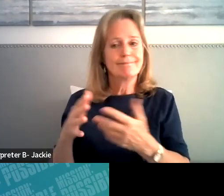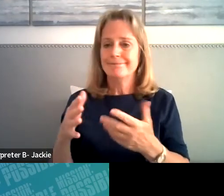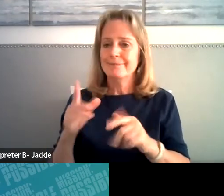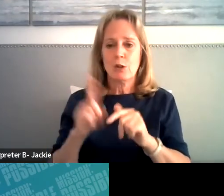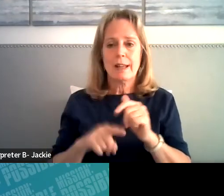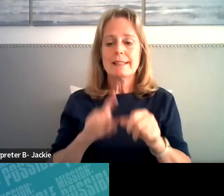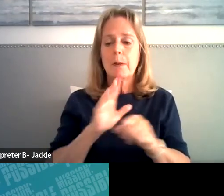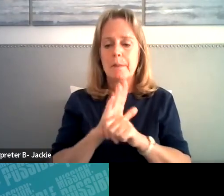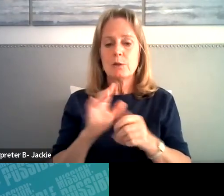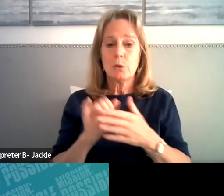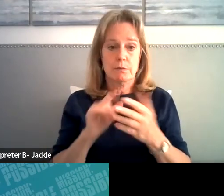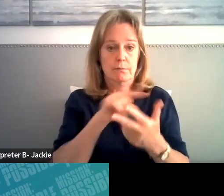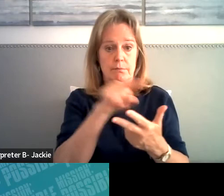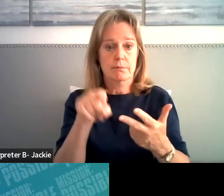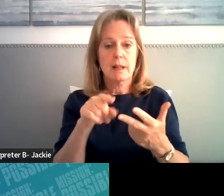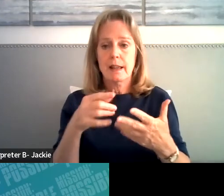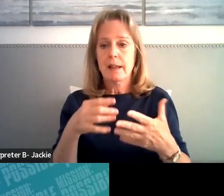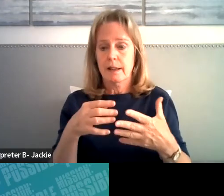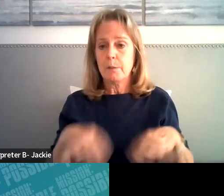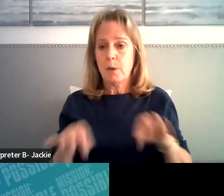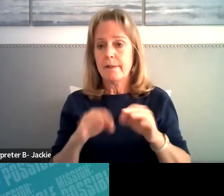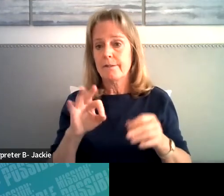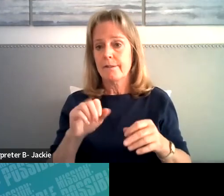critical factors of co-teaching.